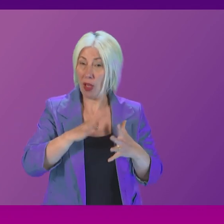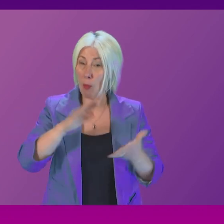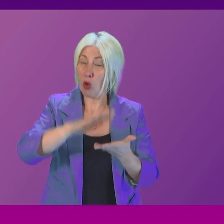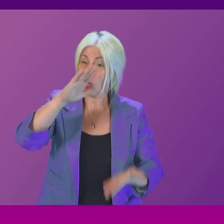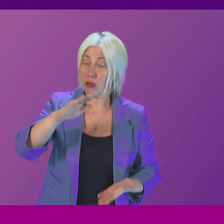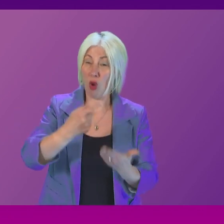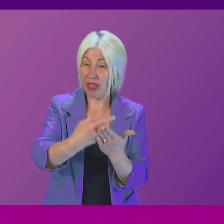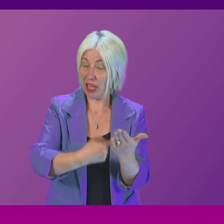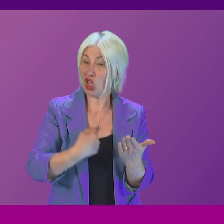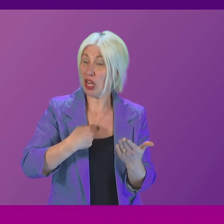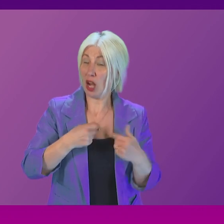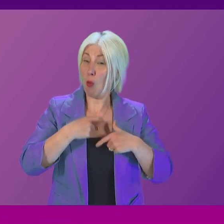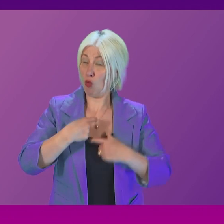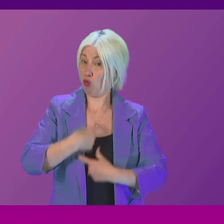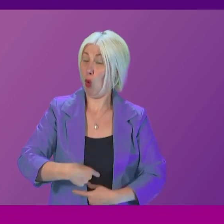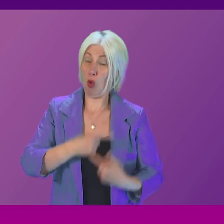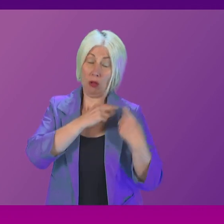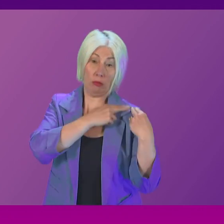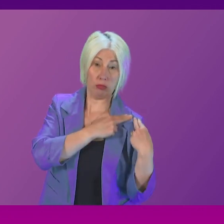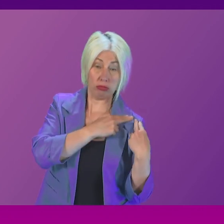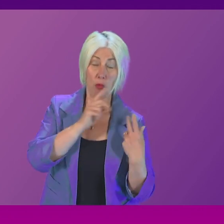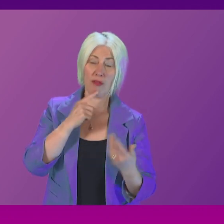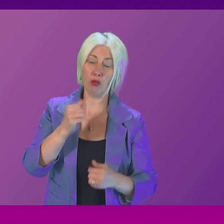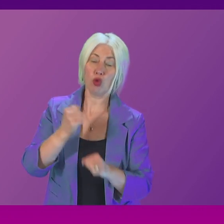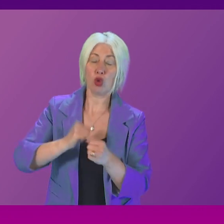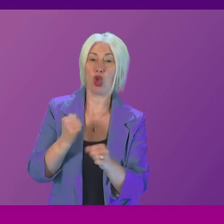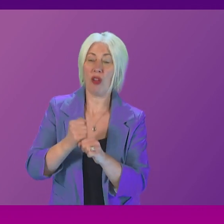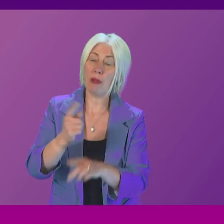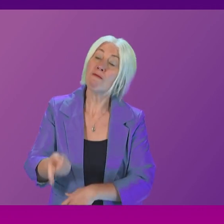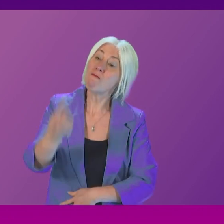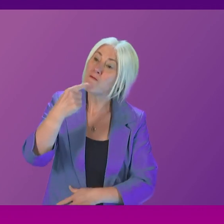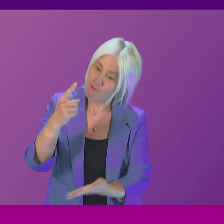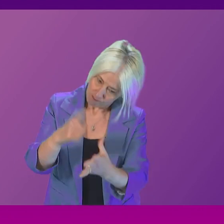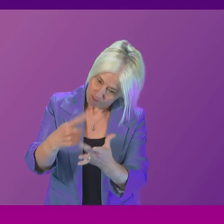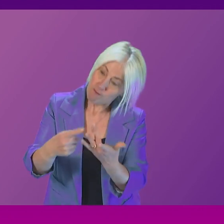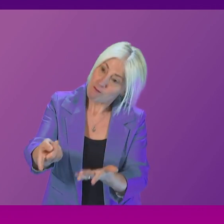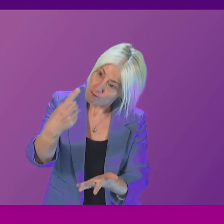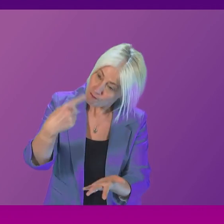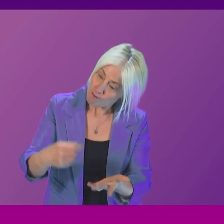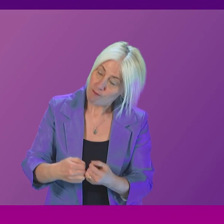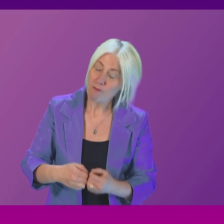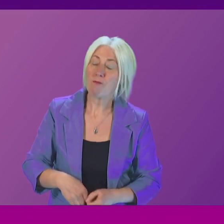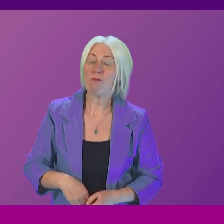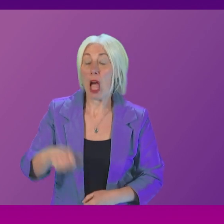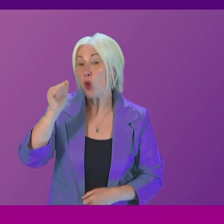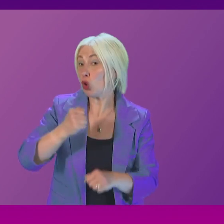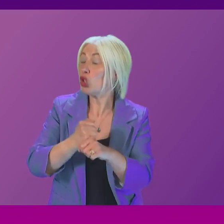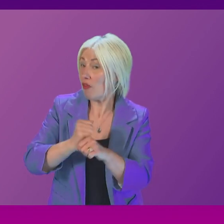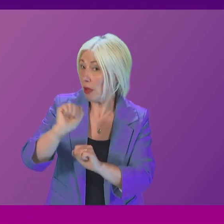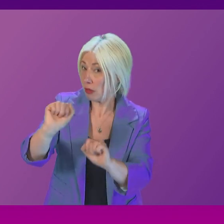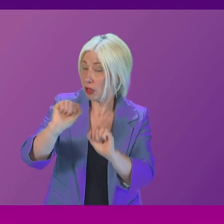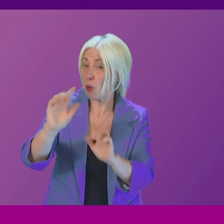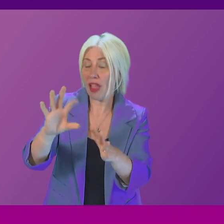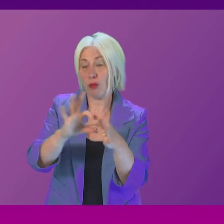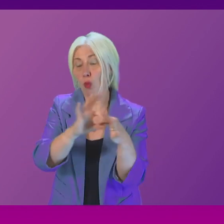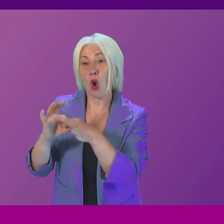legislation, and it's our role to hold the Scottish Government to account. I understand that the Scottish Government will have to work